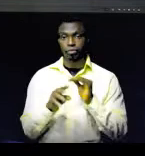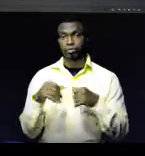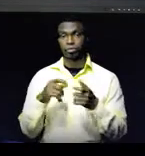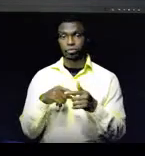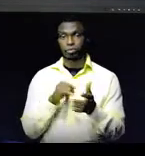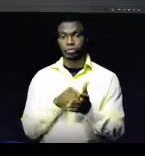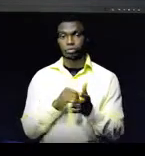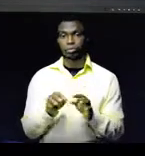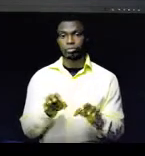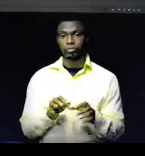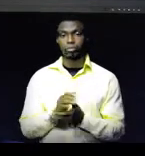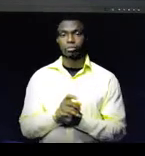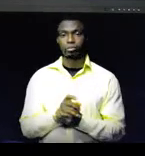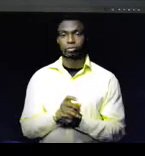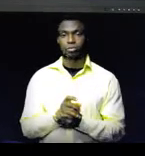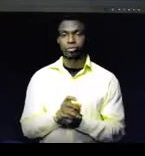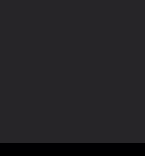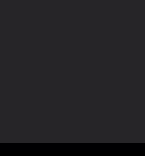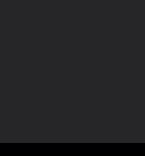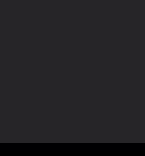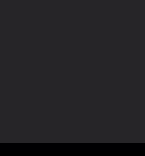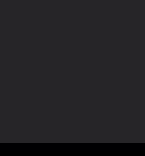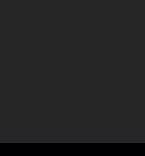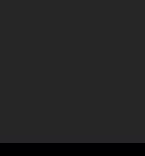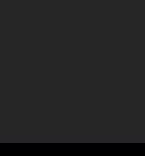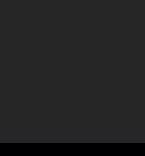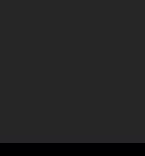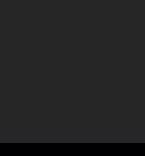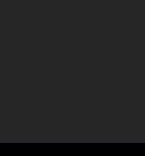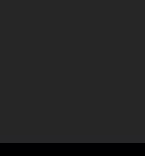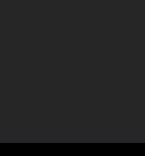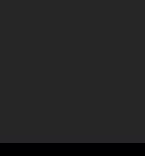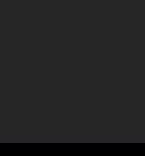enough, and I'll be back to show you how it's done.